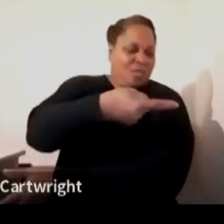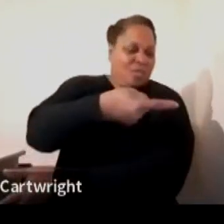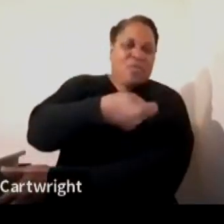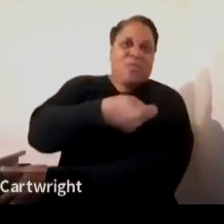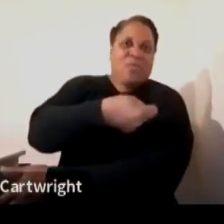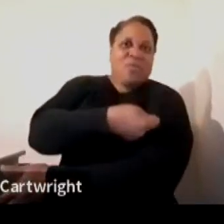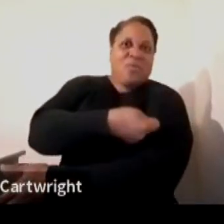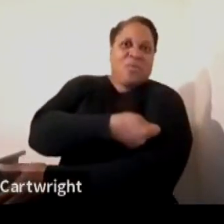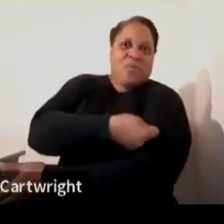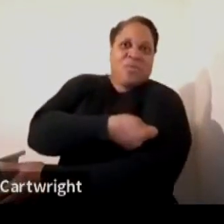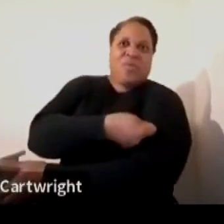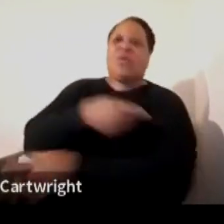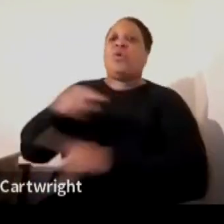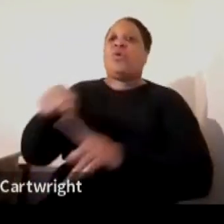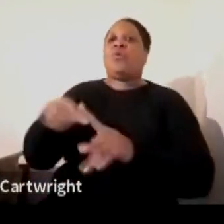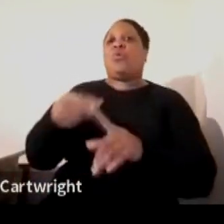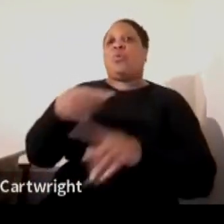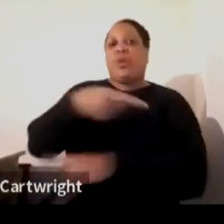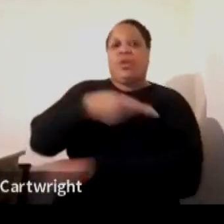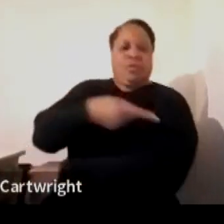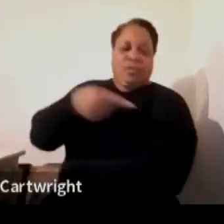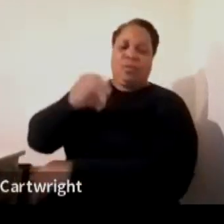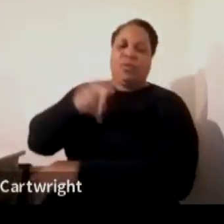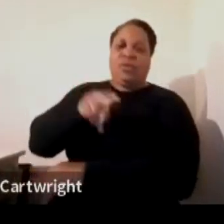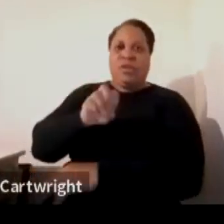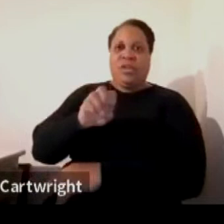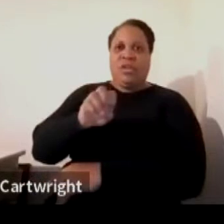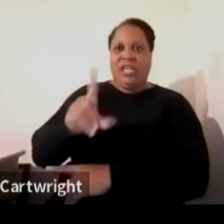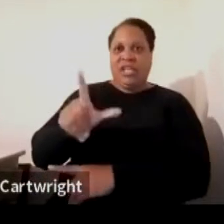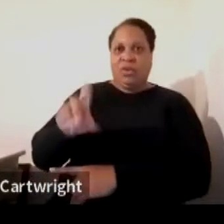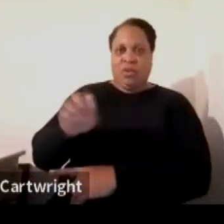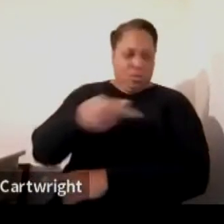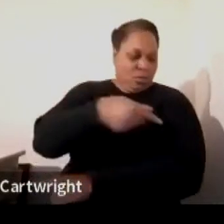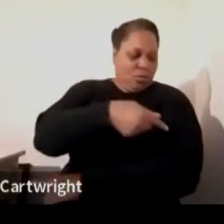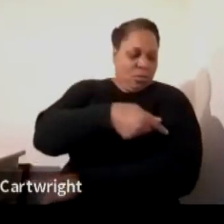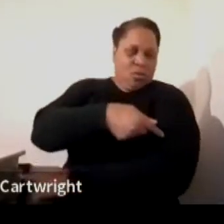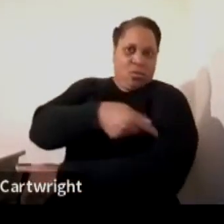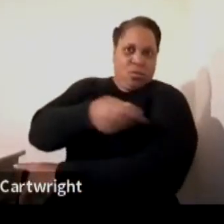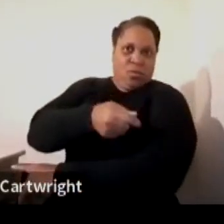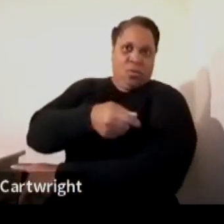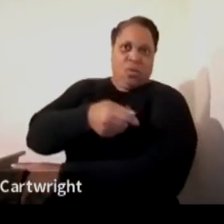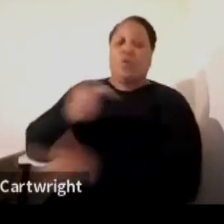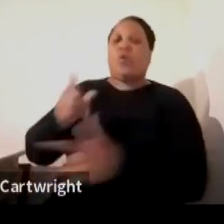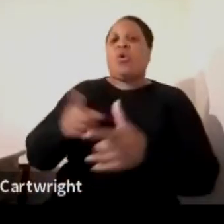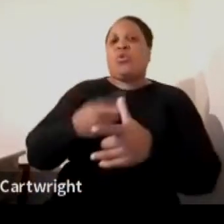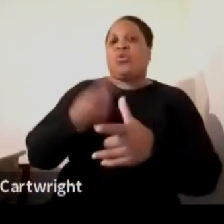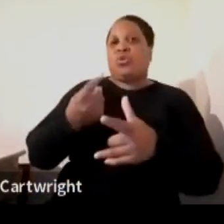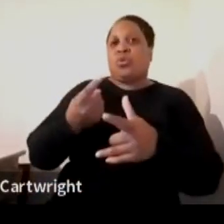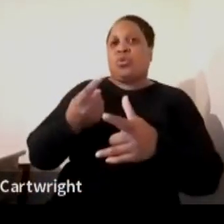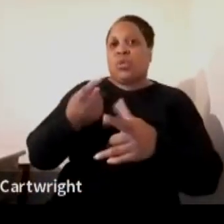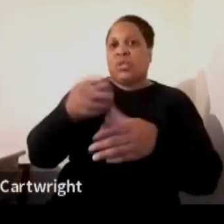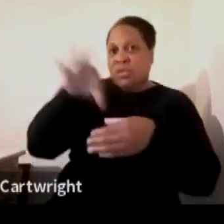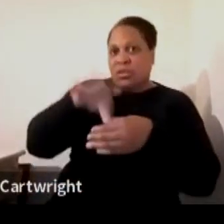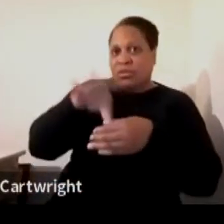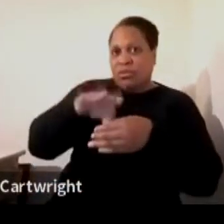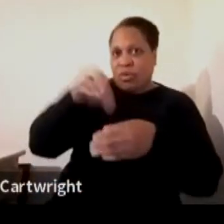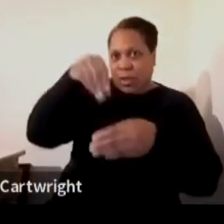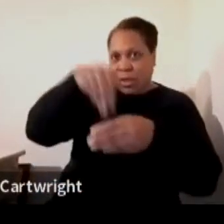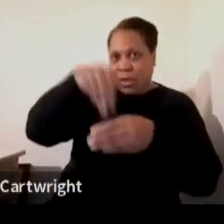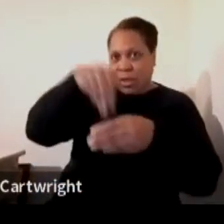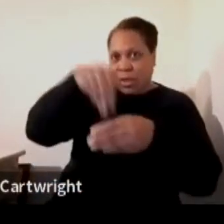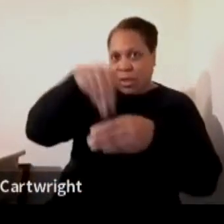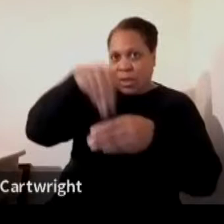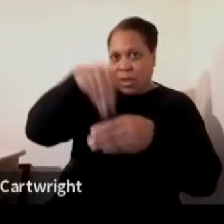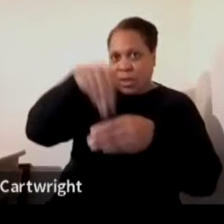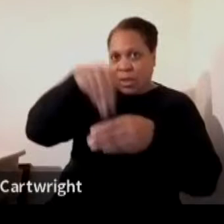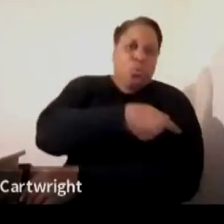the retractable needle is that once the injection has been given, you can actually withdraw